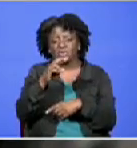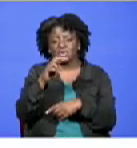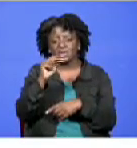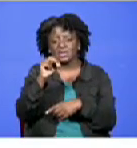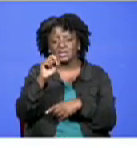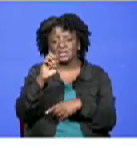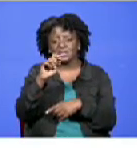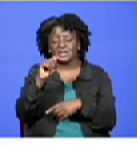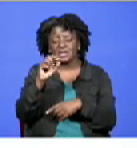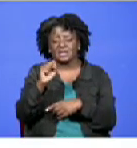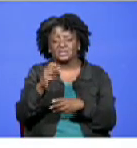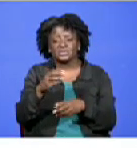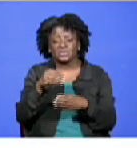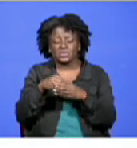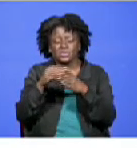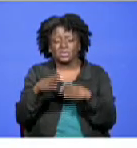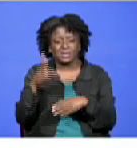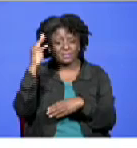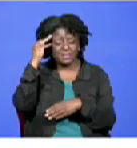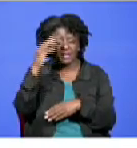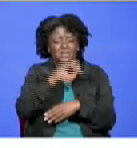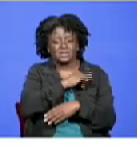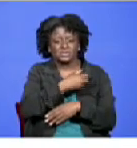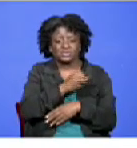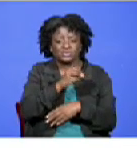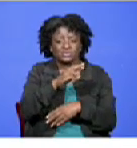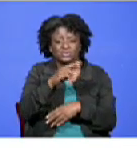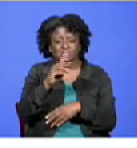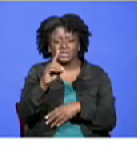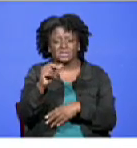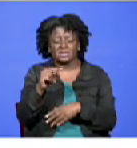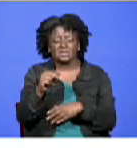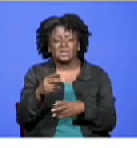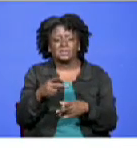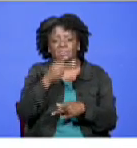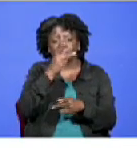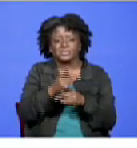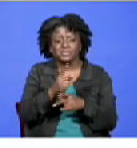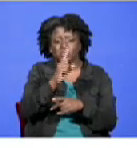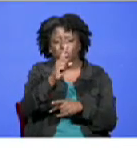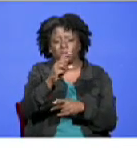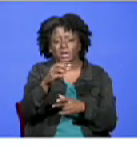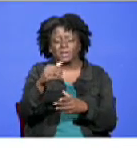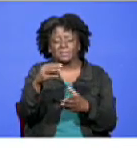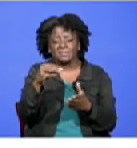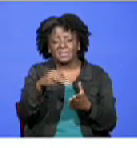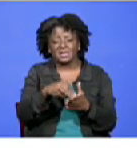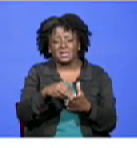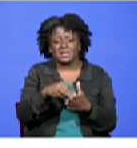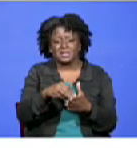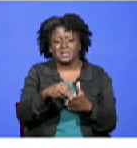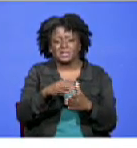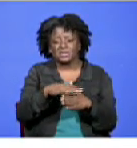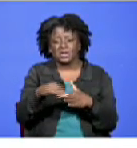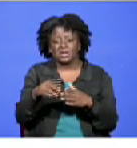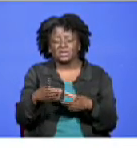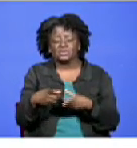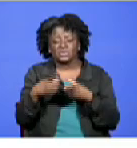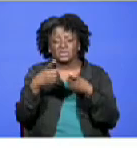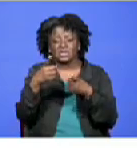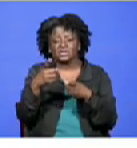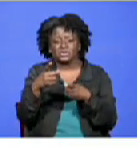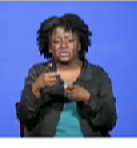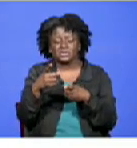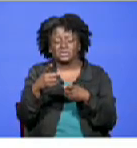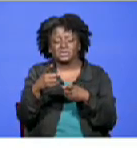million to organizations to assist with Hurricane Dorian relief efforts in the Bahamas. Jordan, who owns property and frequently visits the